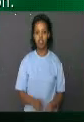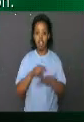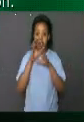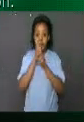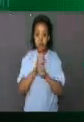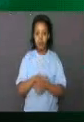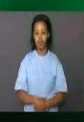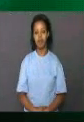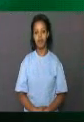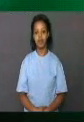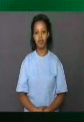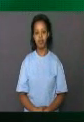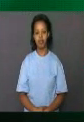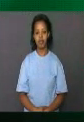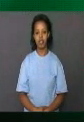Time's up.